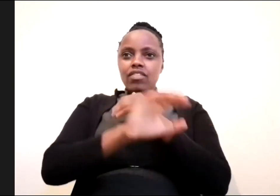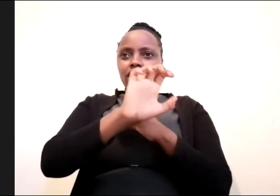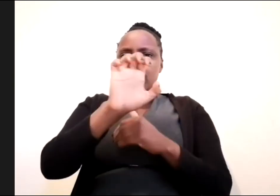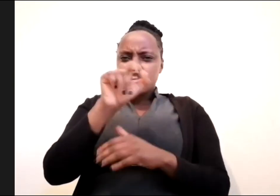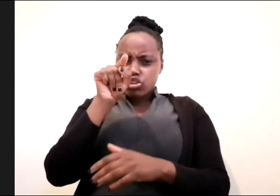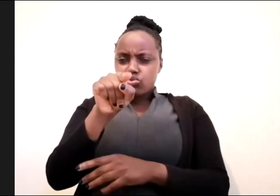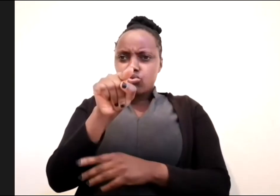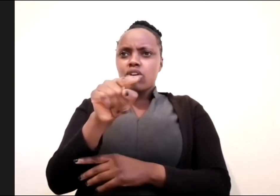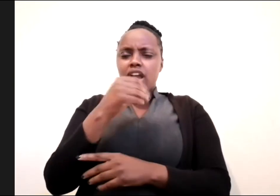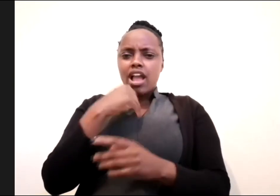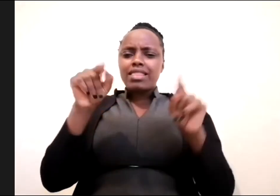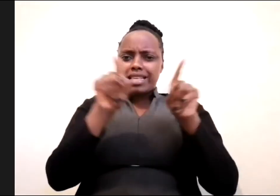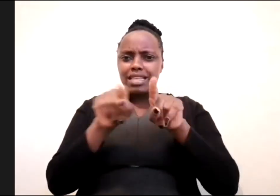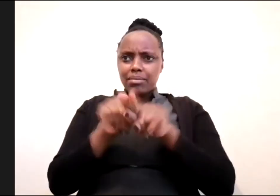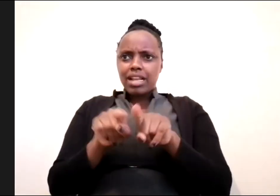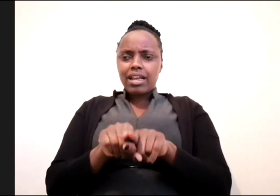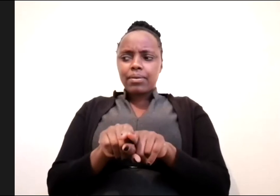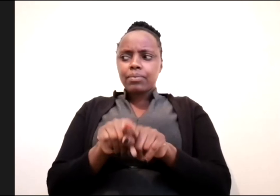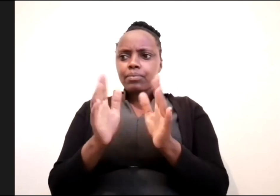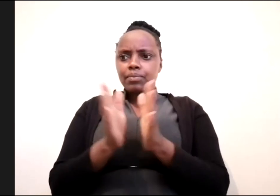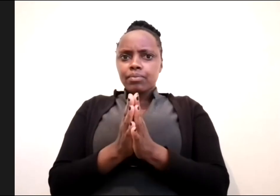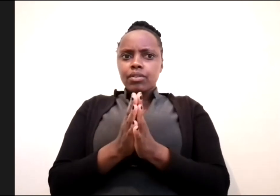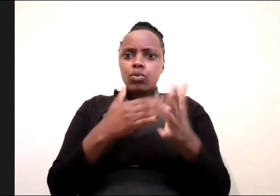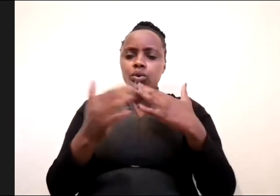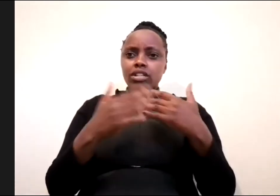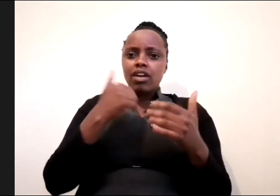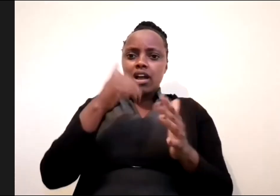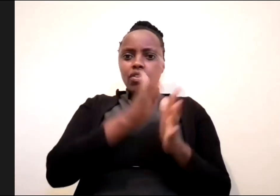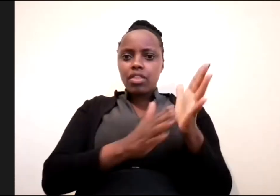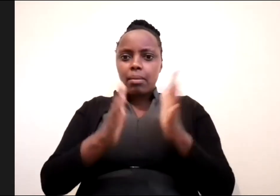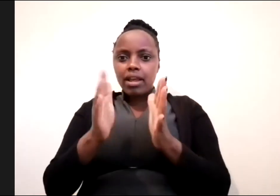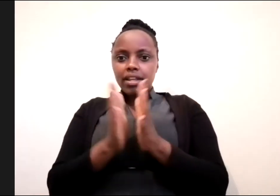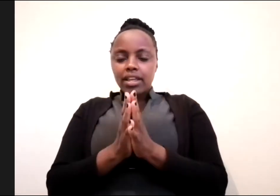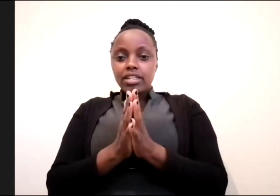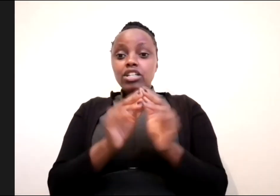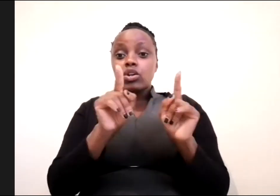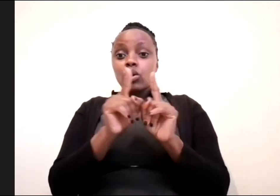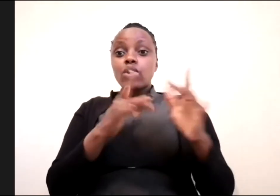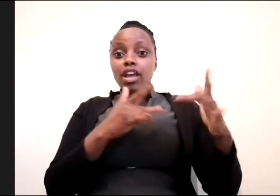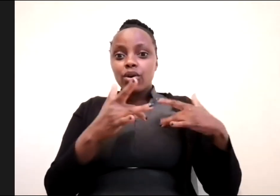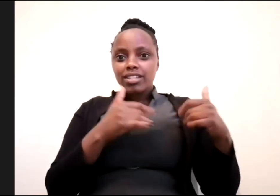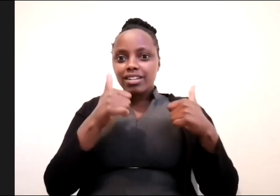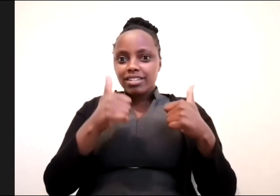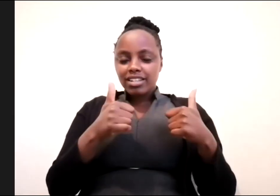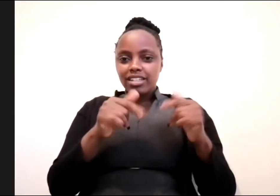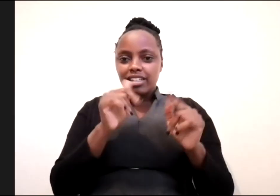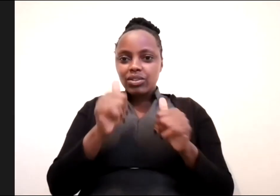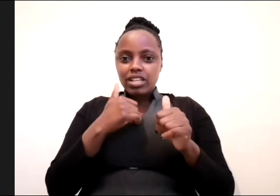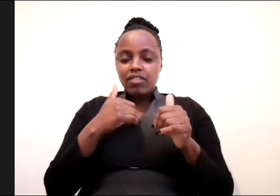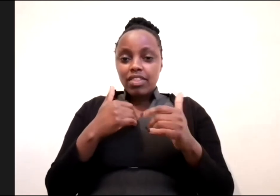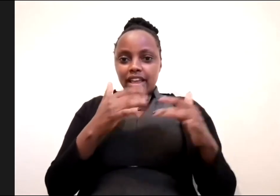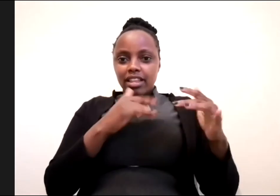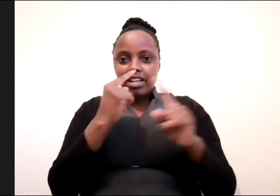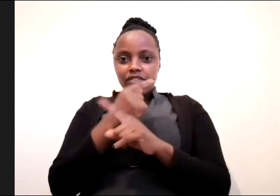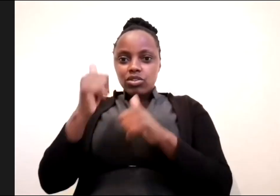very similar for what are the plant production concerned. The only differences that were detected